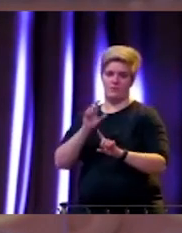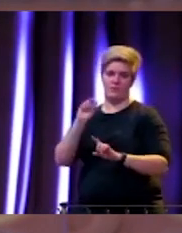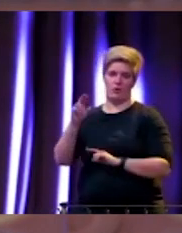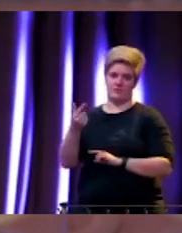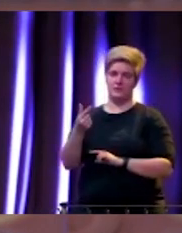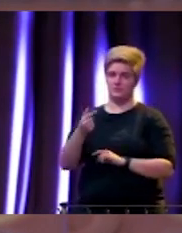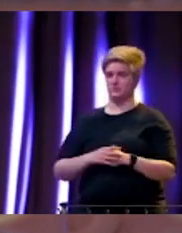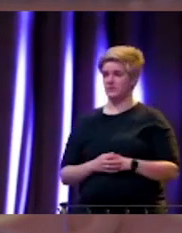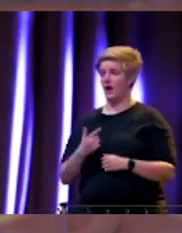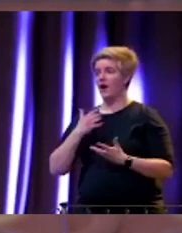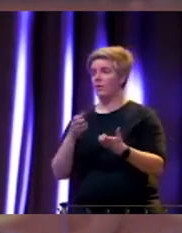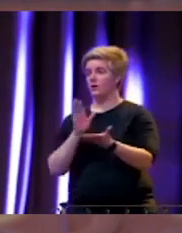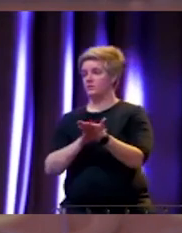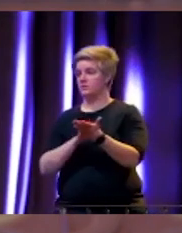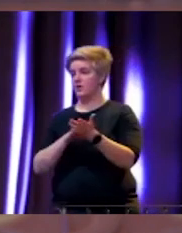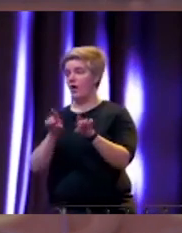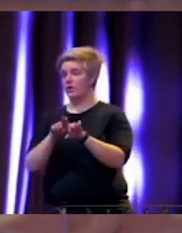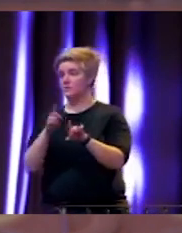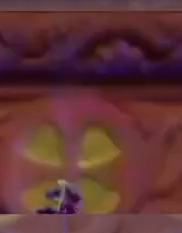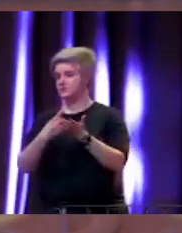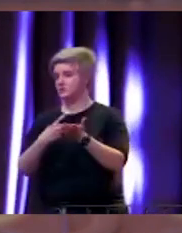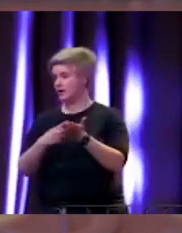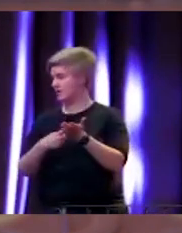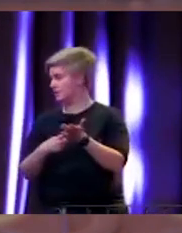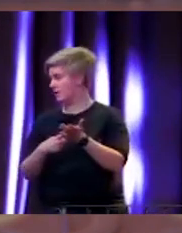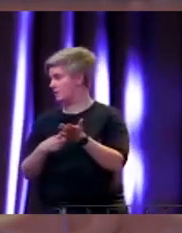talking a lot about the grants team, but I haven't acknowledged Kalina Chevalier,